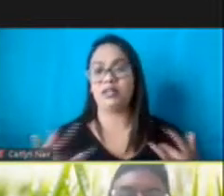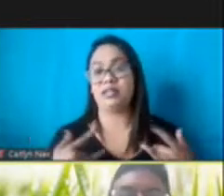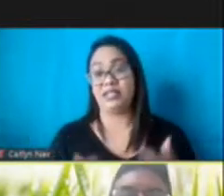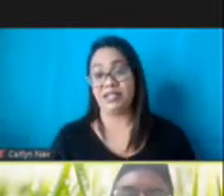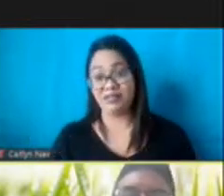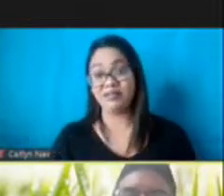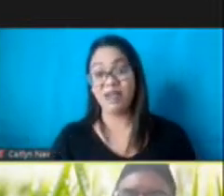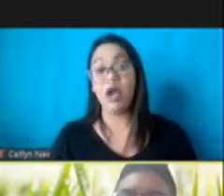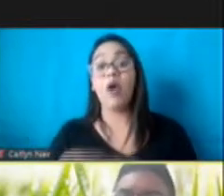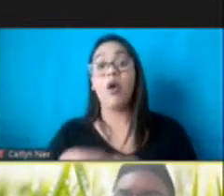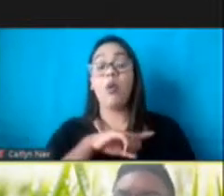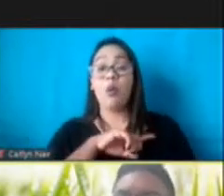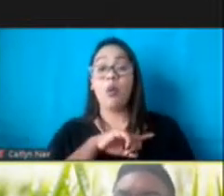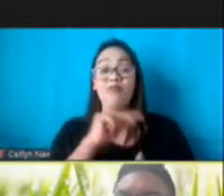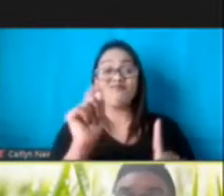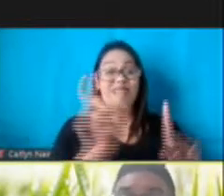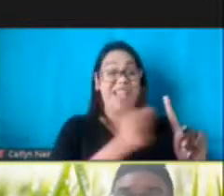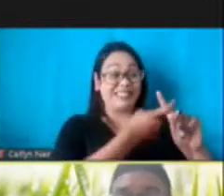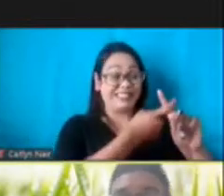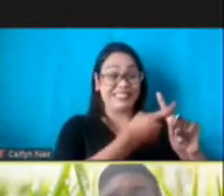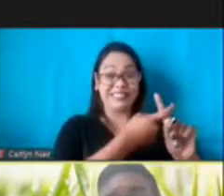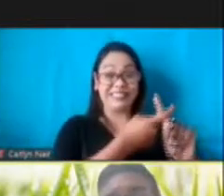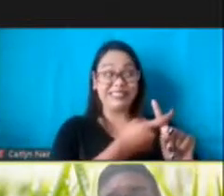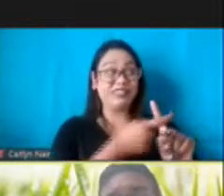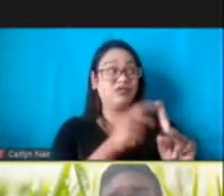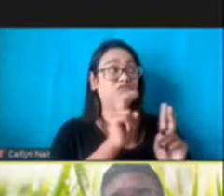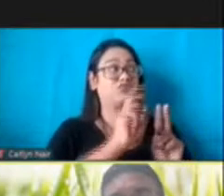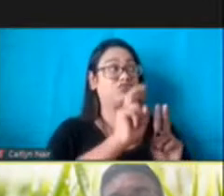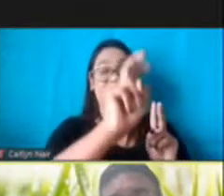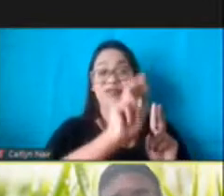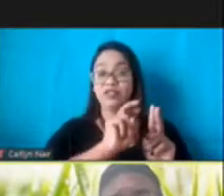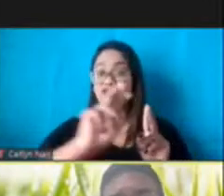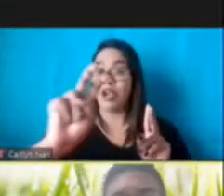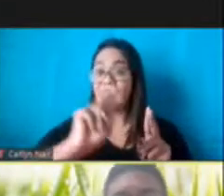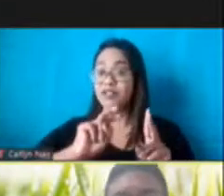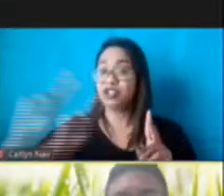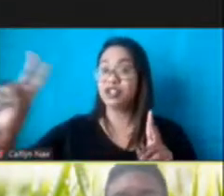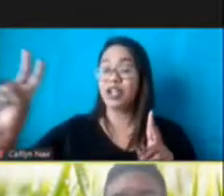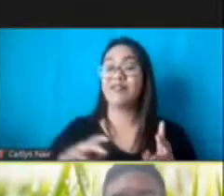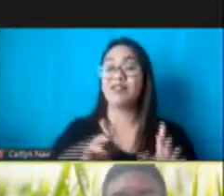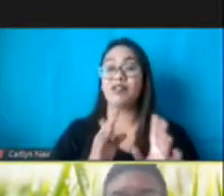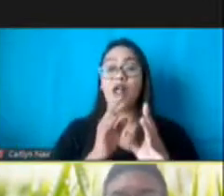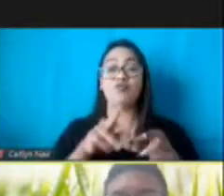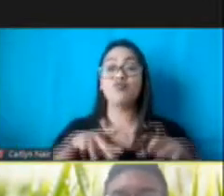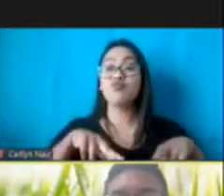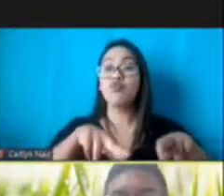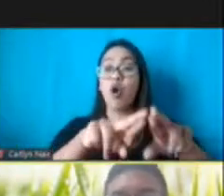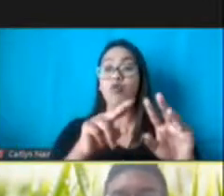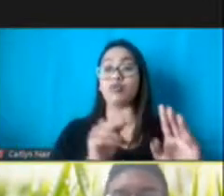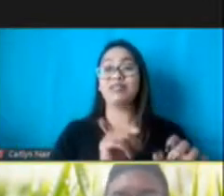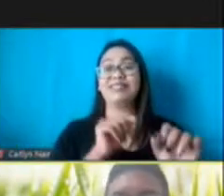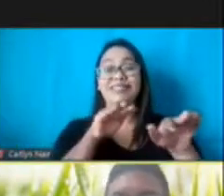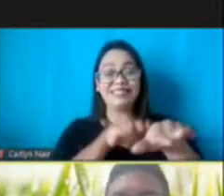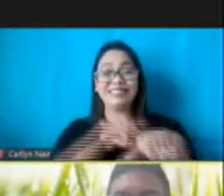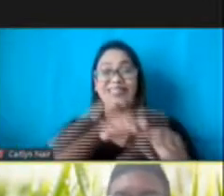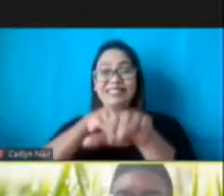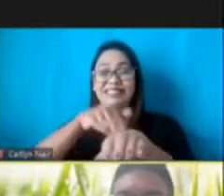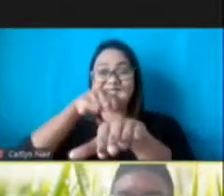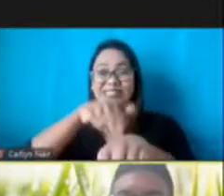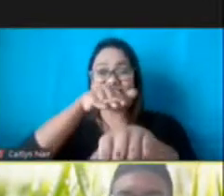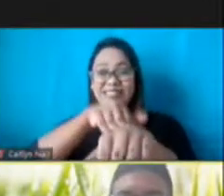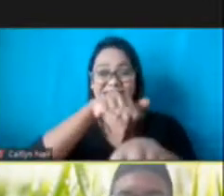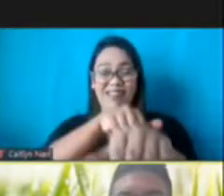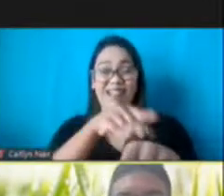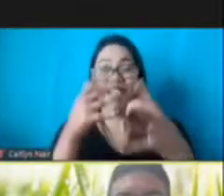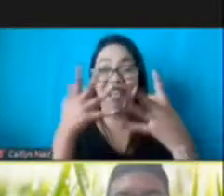long distance roads, there's people on leave, the roads are congested, and that certainly increases. But we